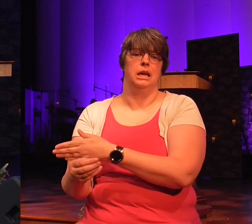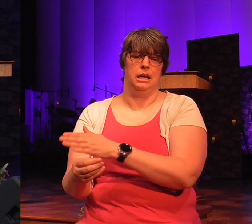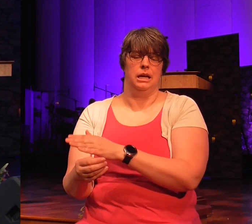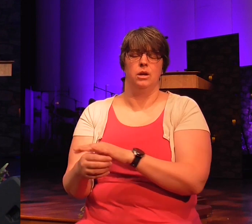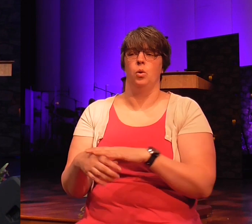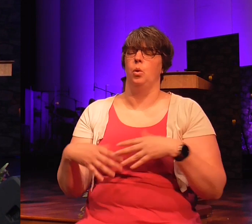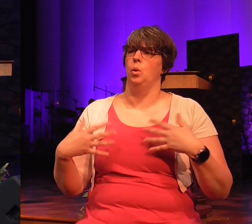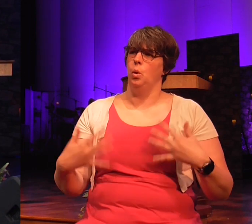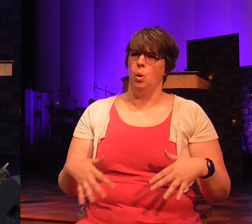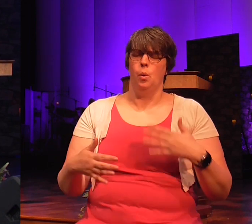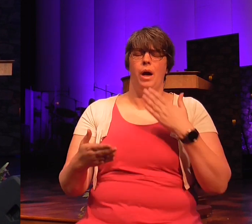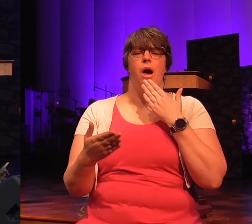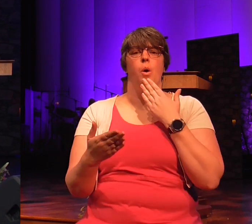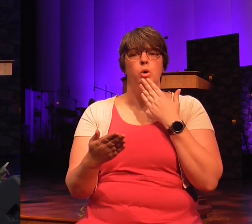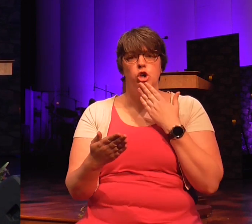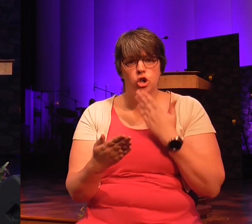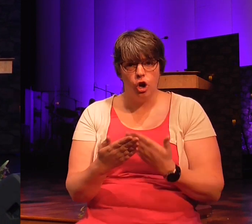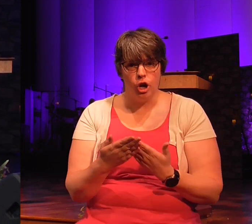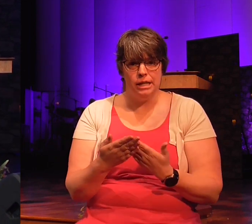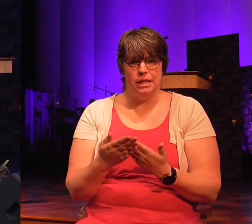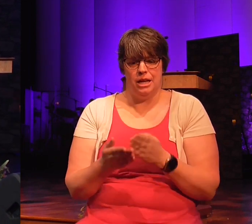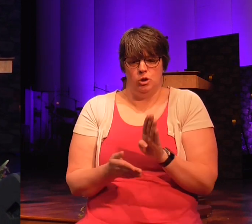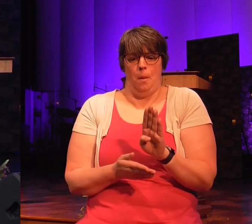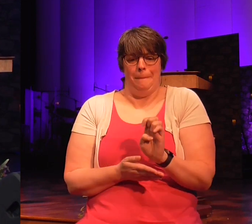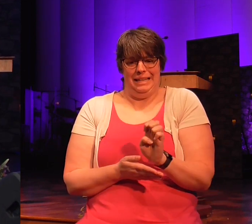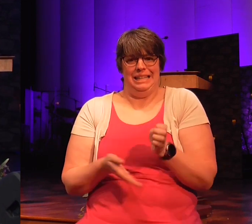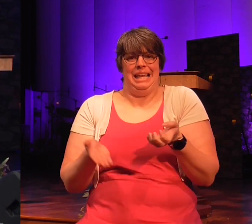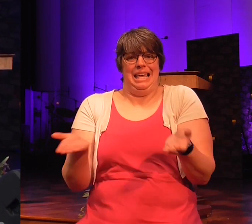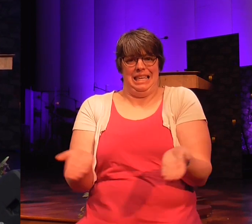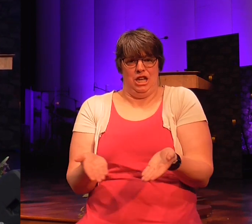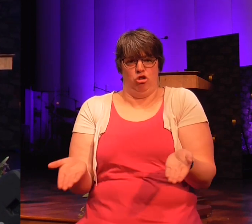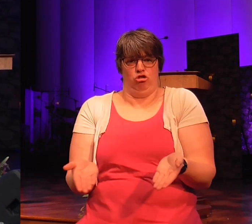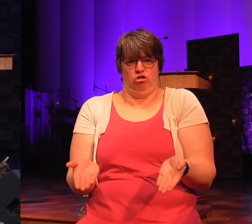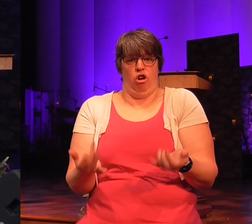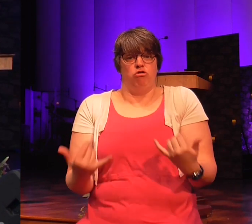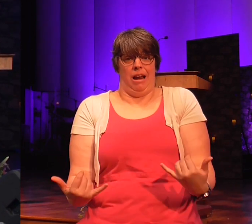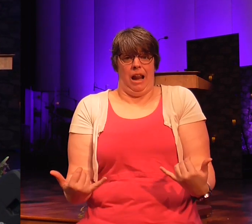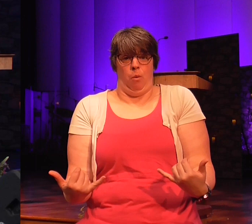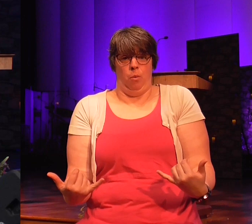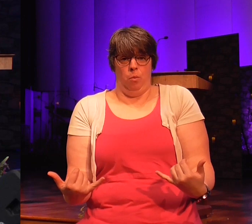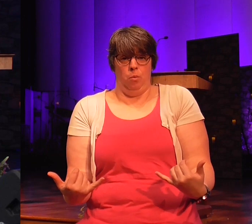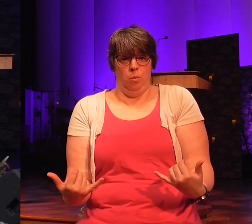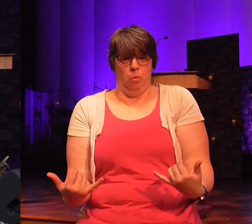How good it is to be right here, right now,